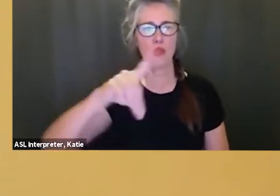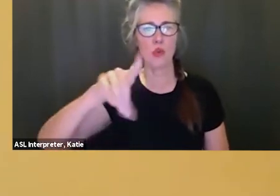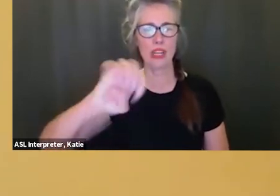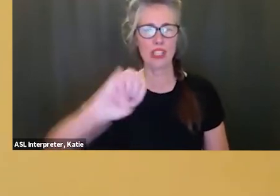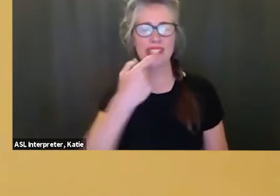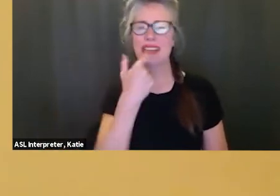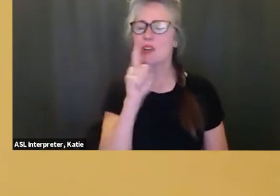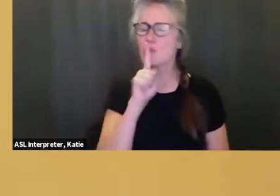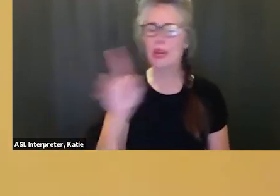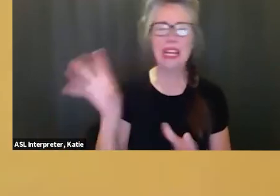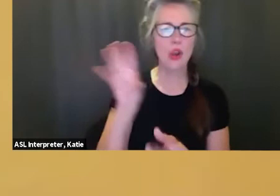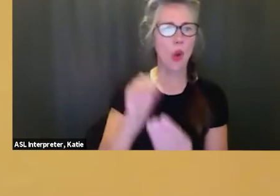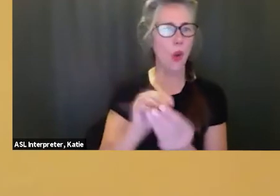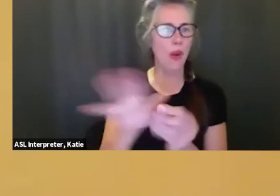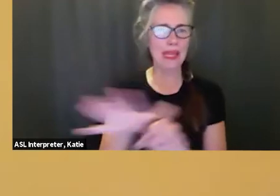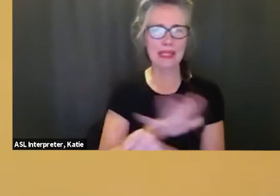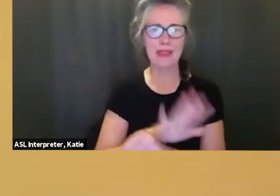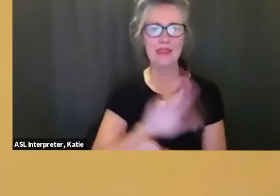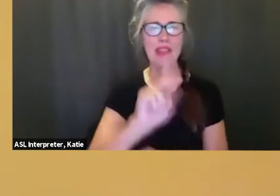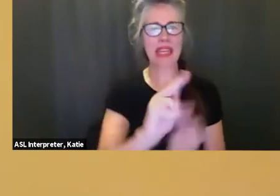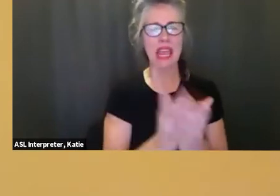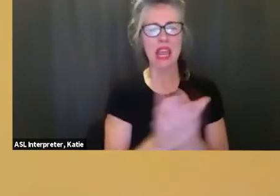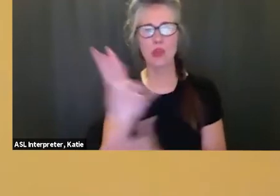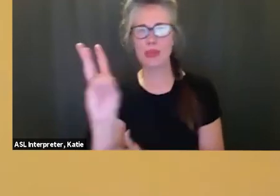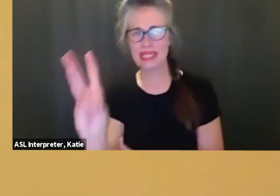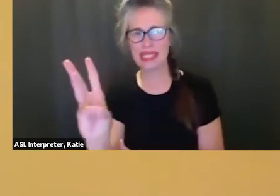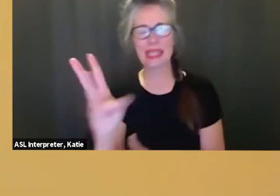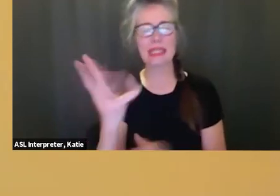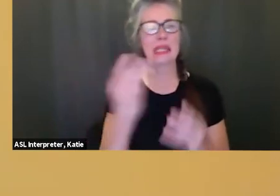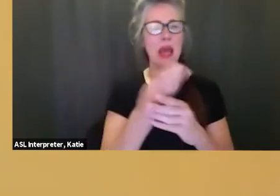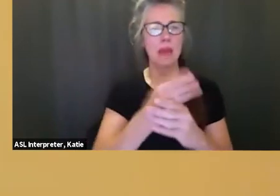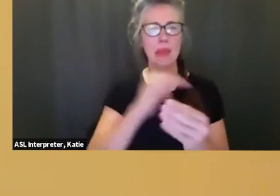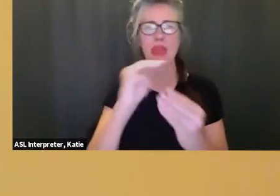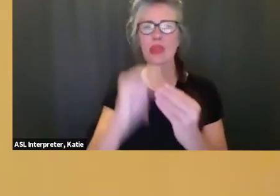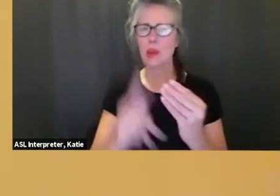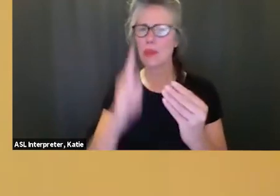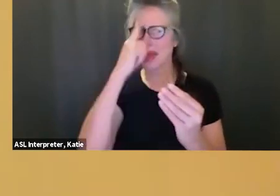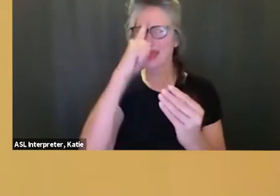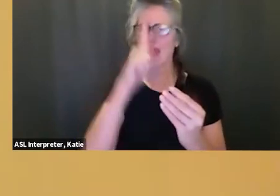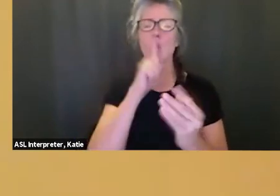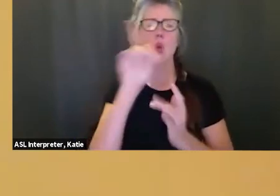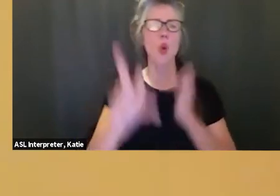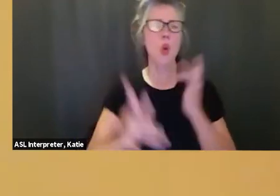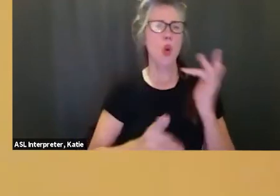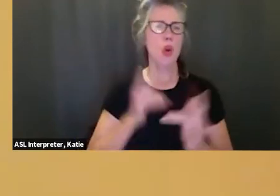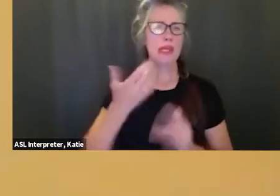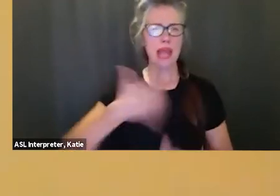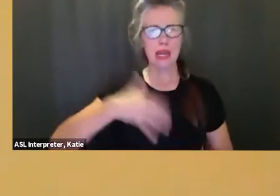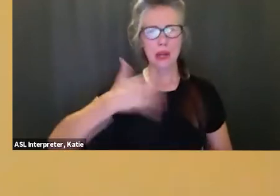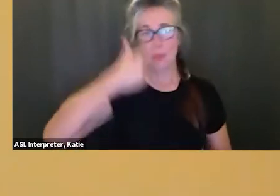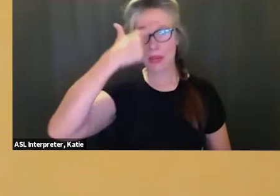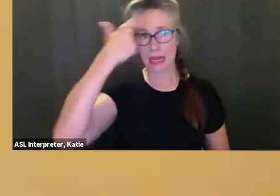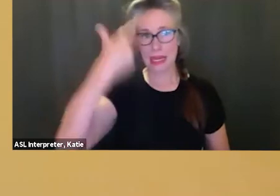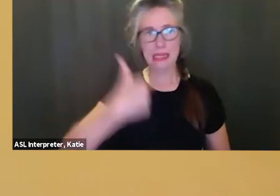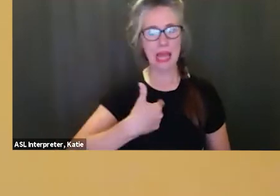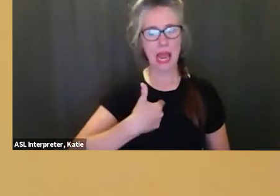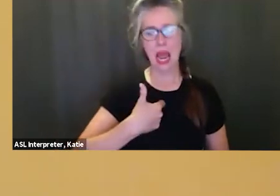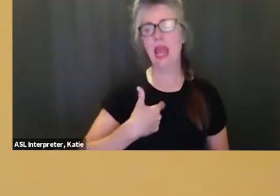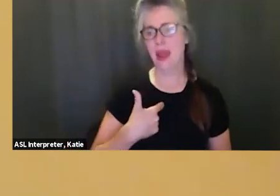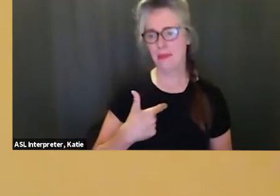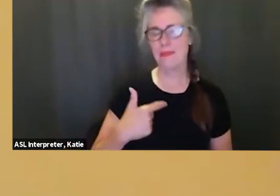through 6 math education program, which for me is extremely exciting as a 25-year veteran